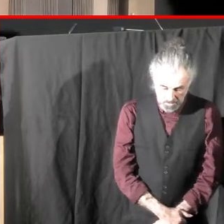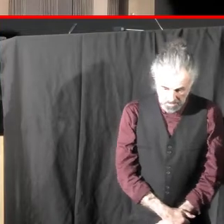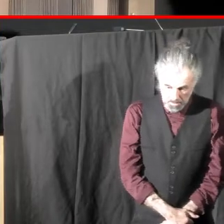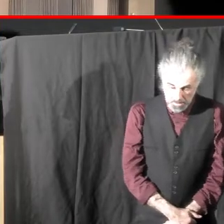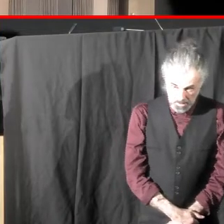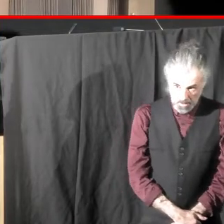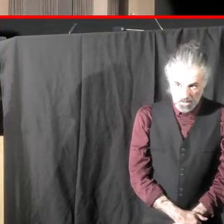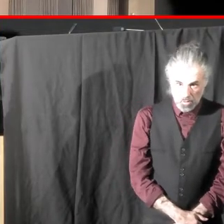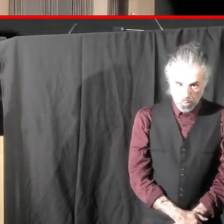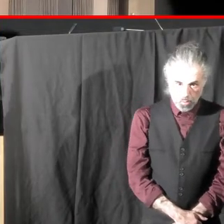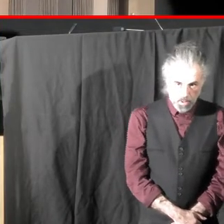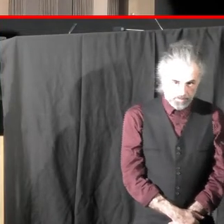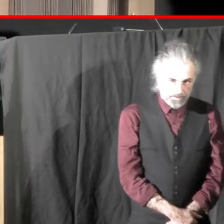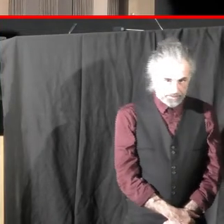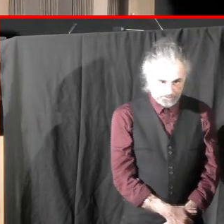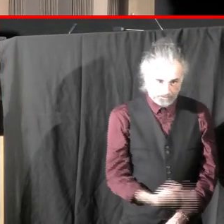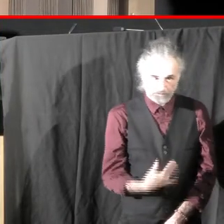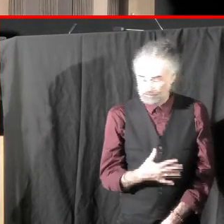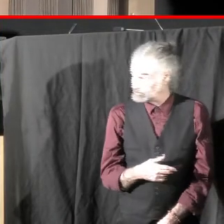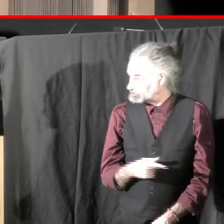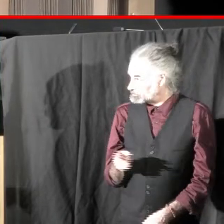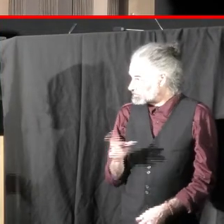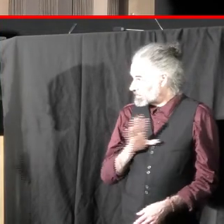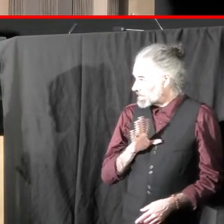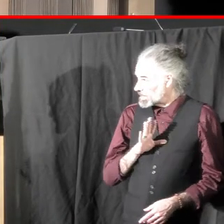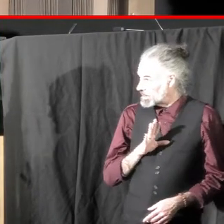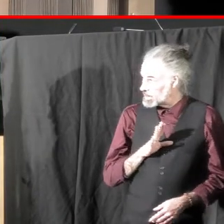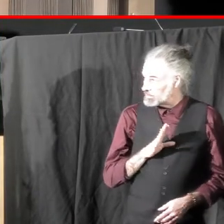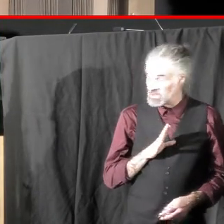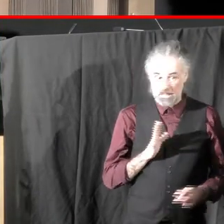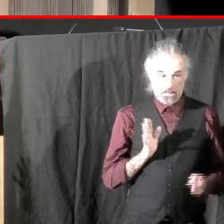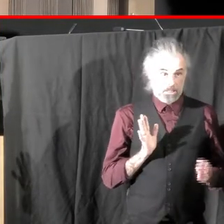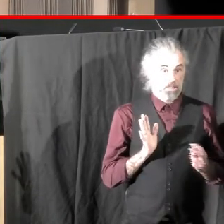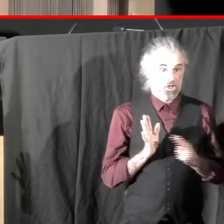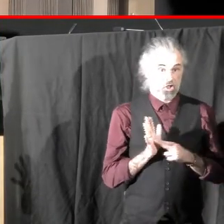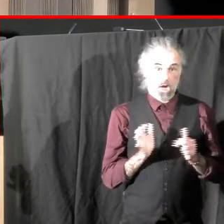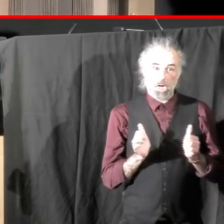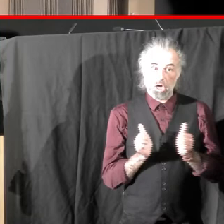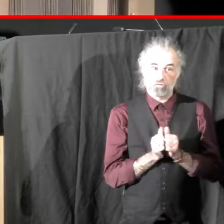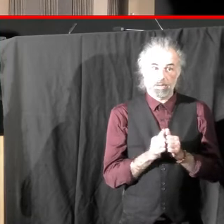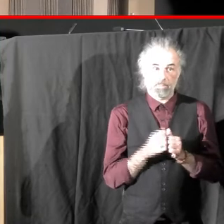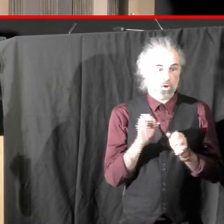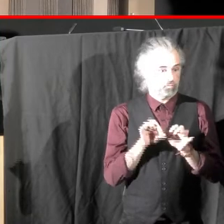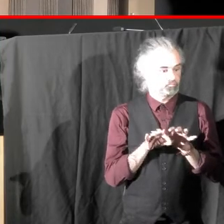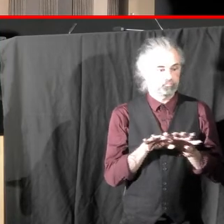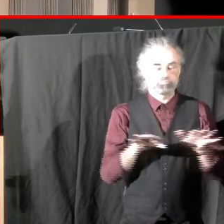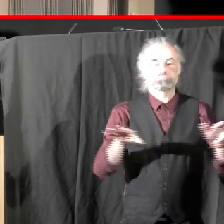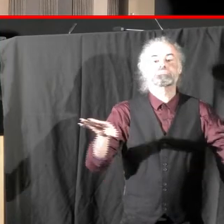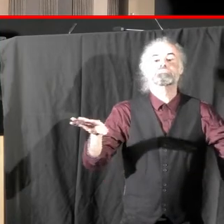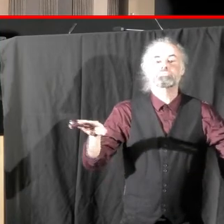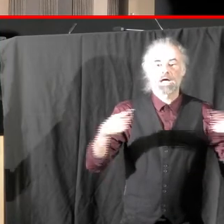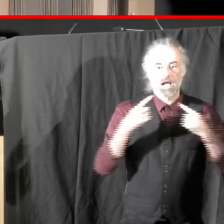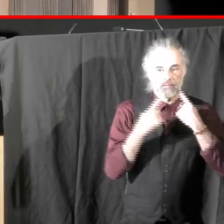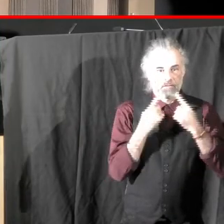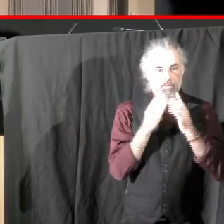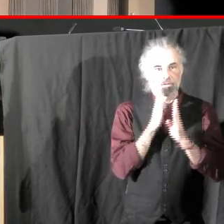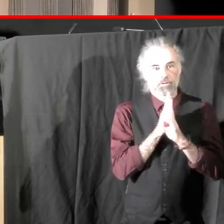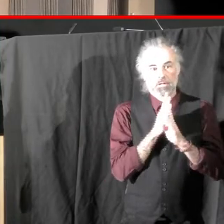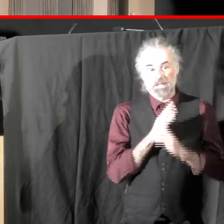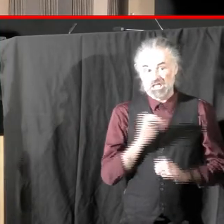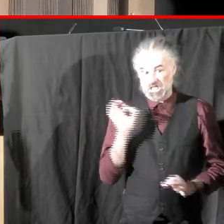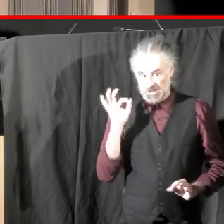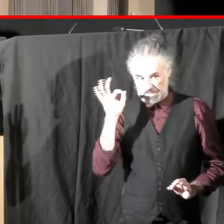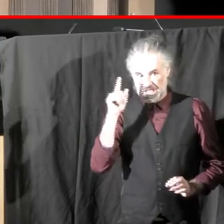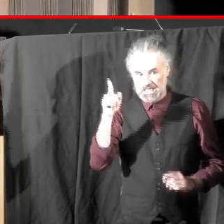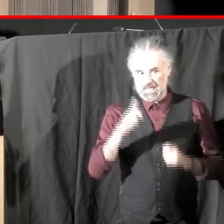Jeez. You'll have to sign an agreement not to spread anything to those Kenyans.